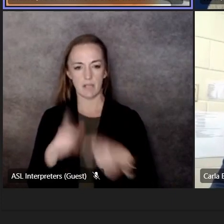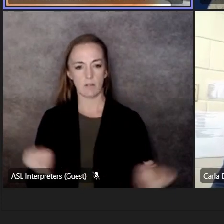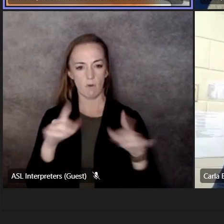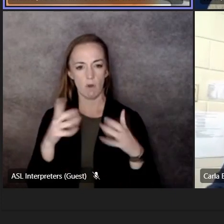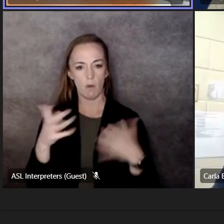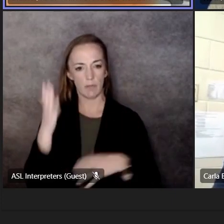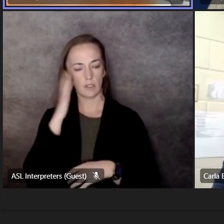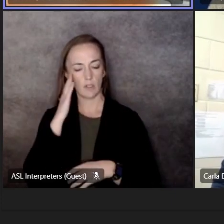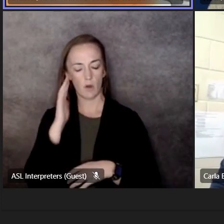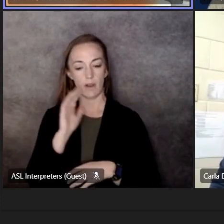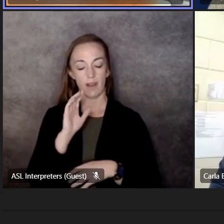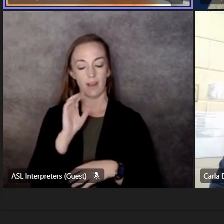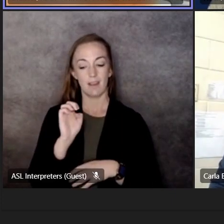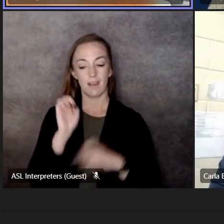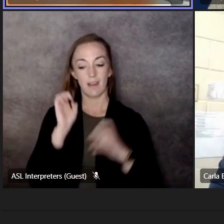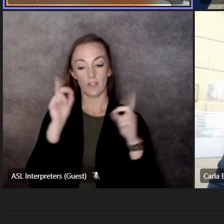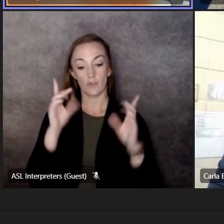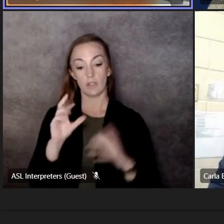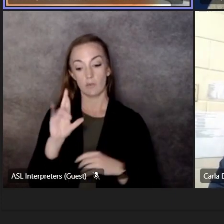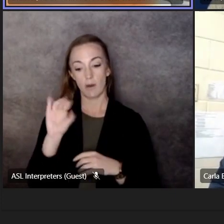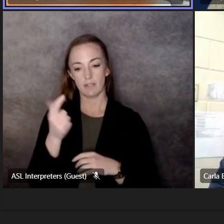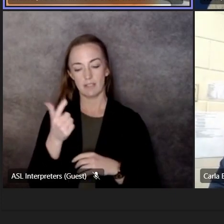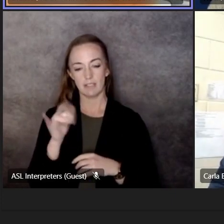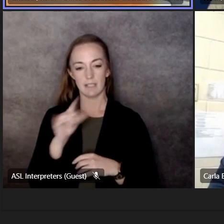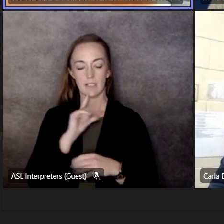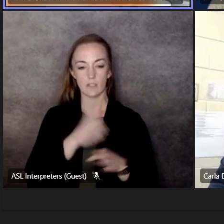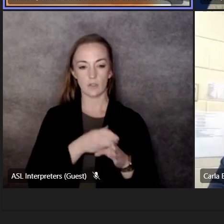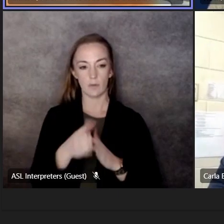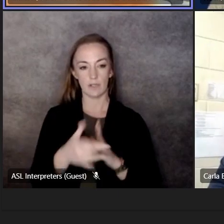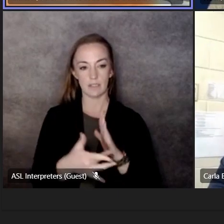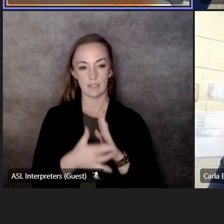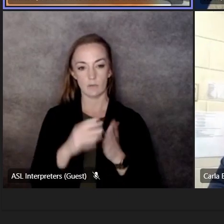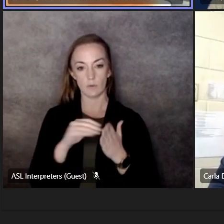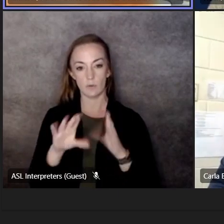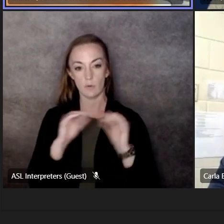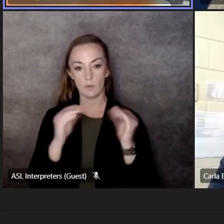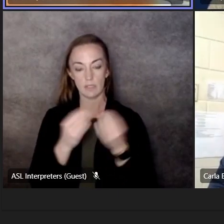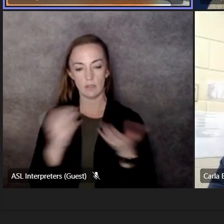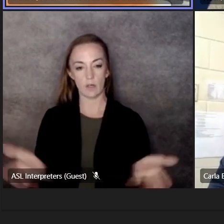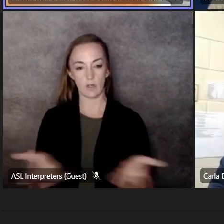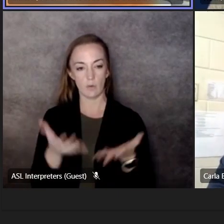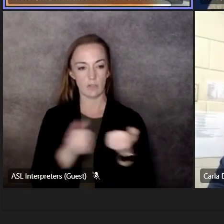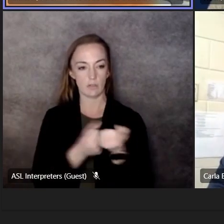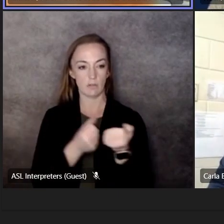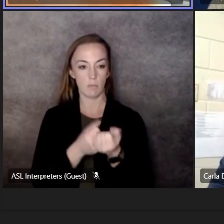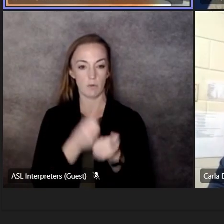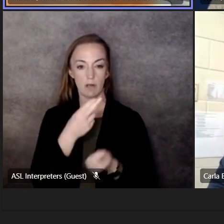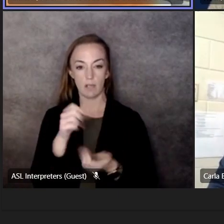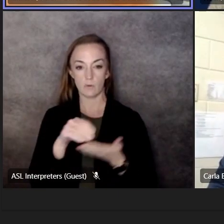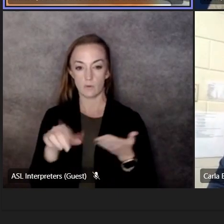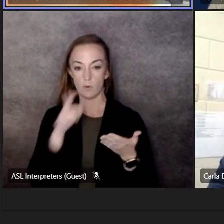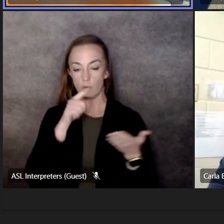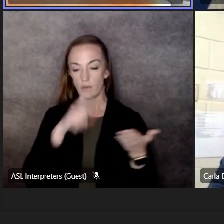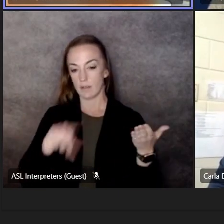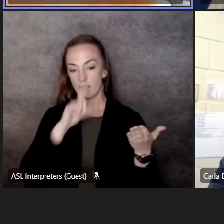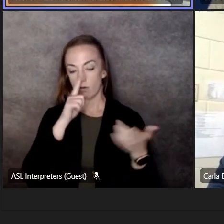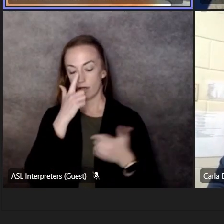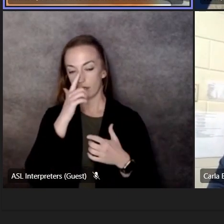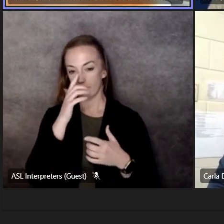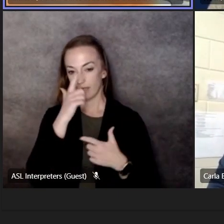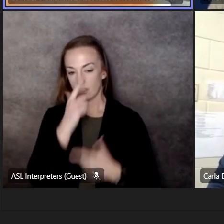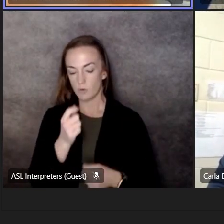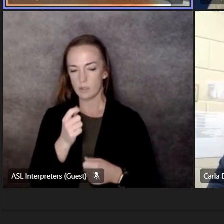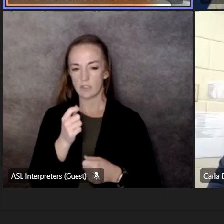is the career and technical student organization that encourages and supports high school students interested in exploring and pursuing careers in the